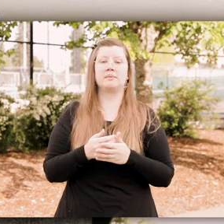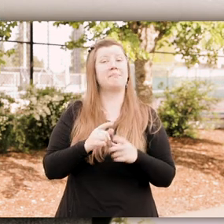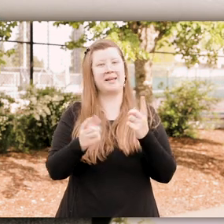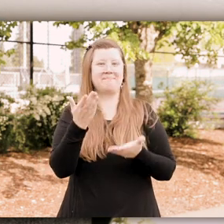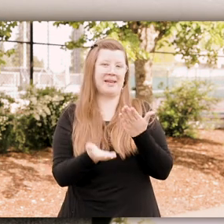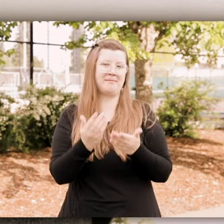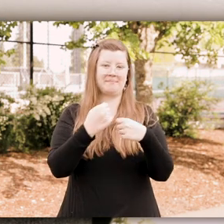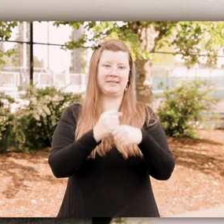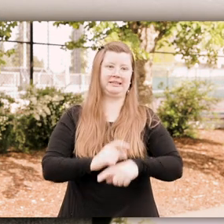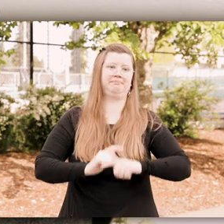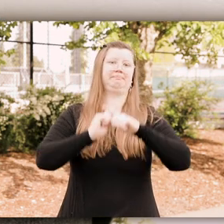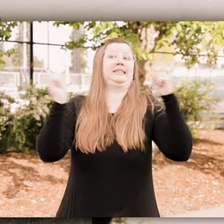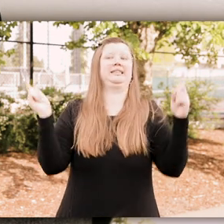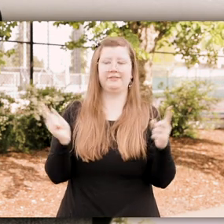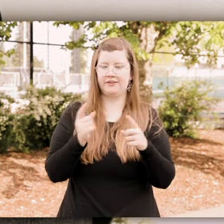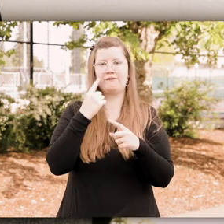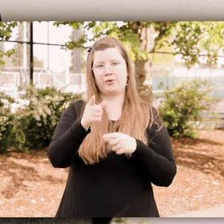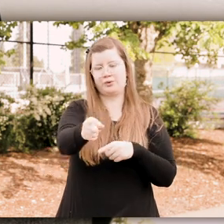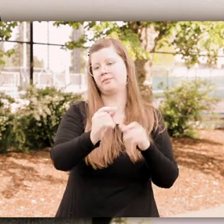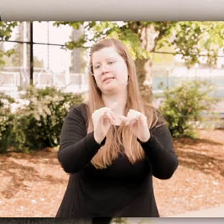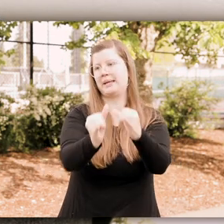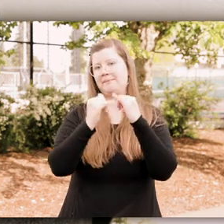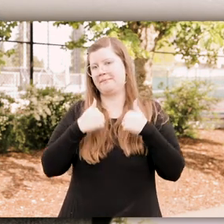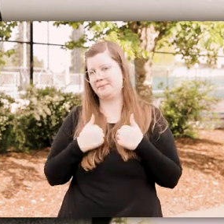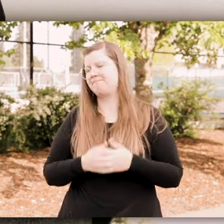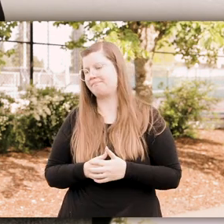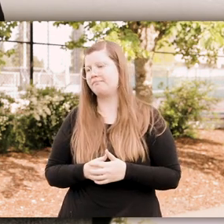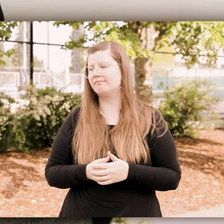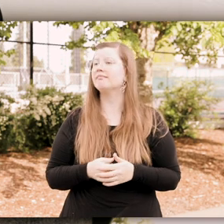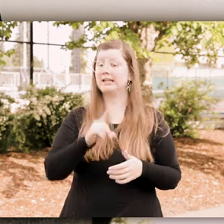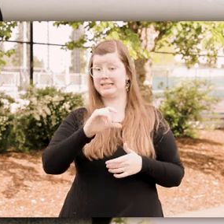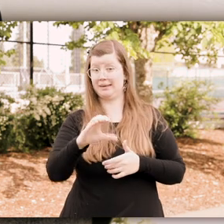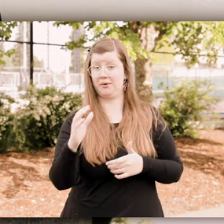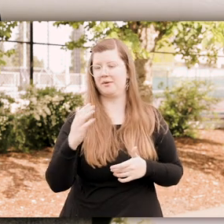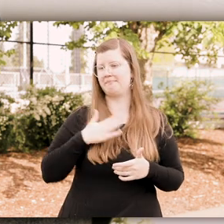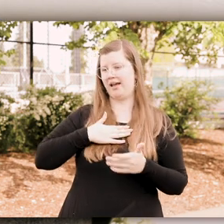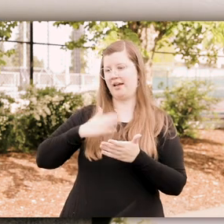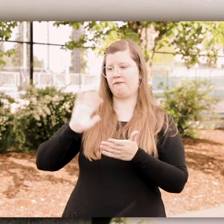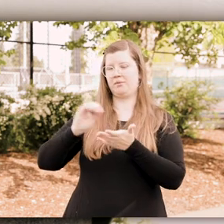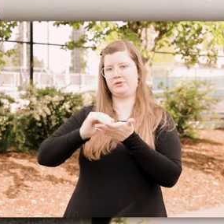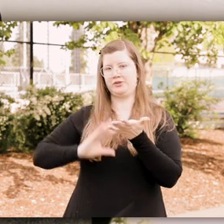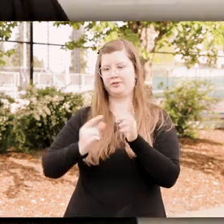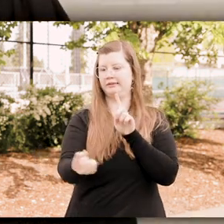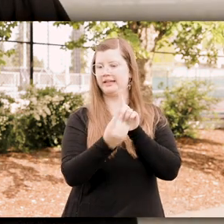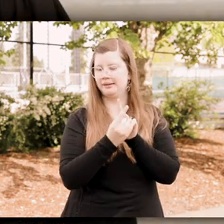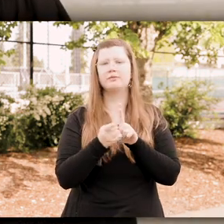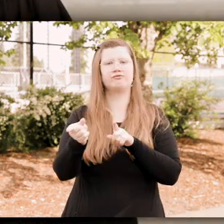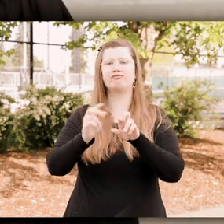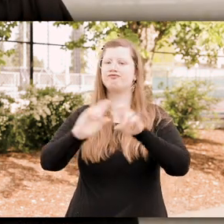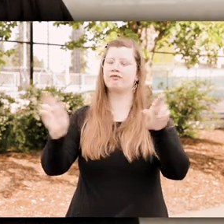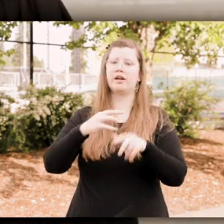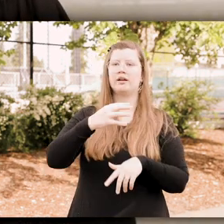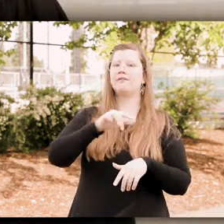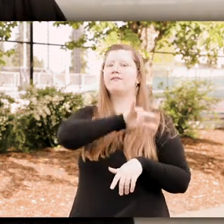former students came to see me in December. She was on her way to New Zealand, alone. This was before the virus. She